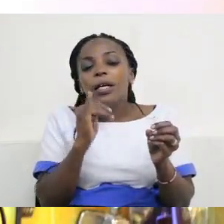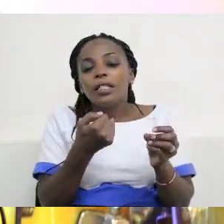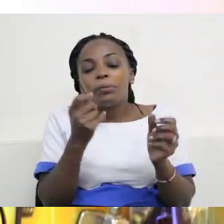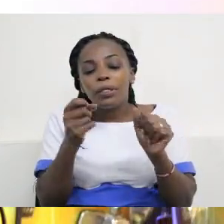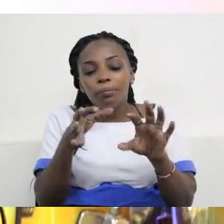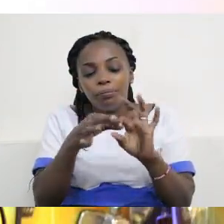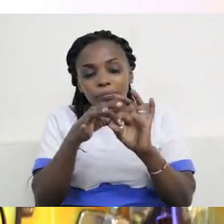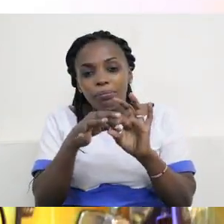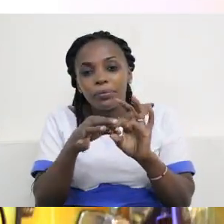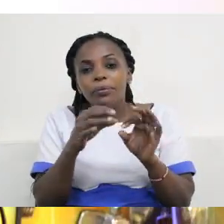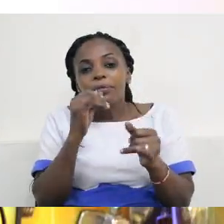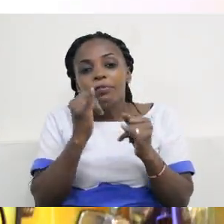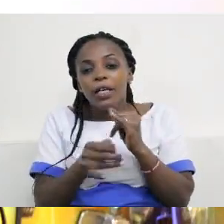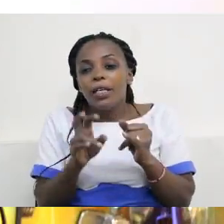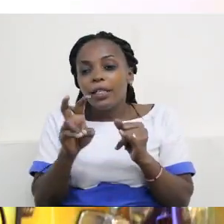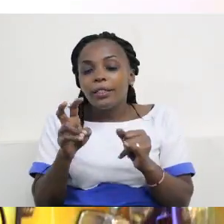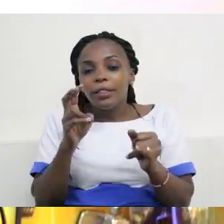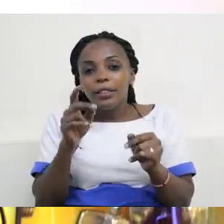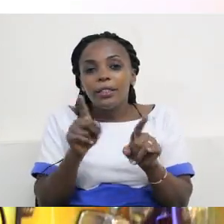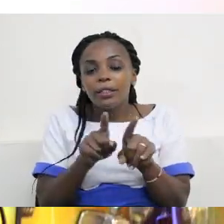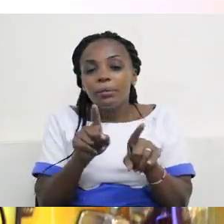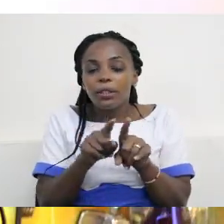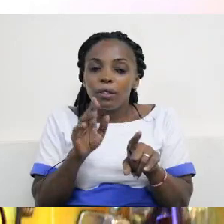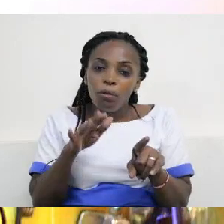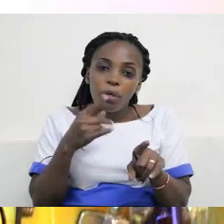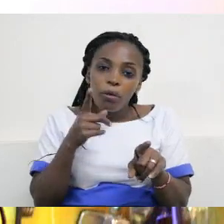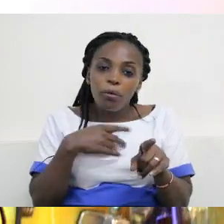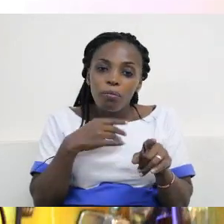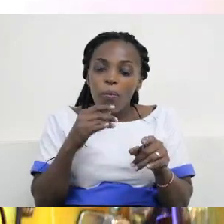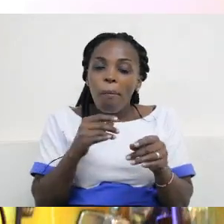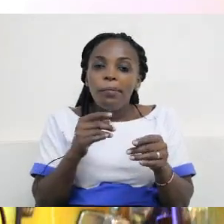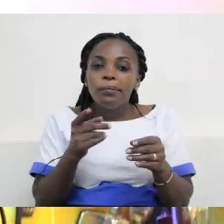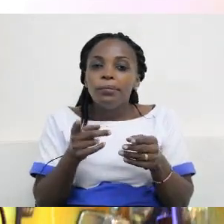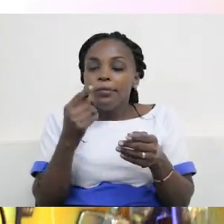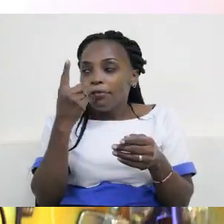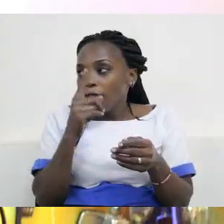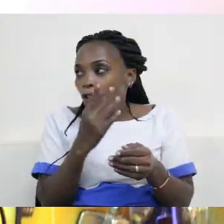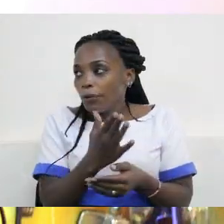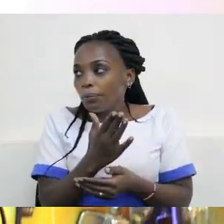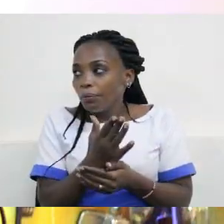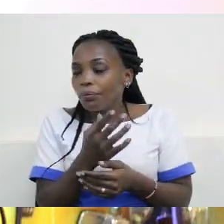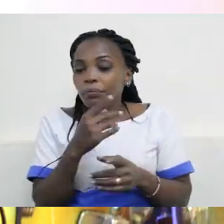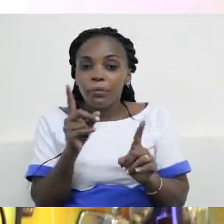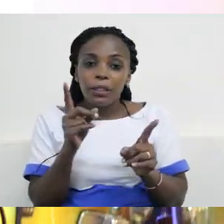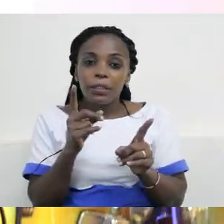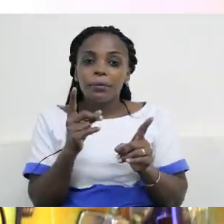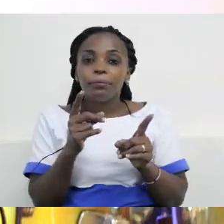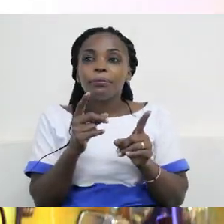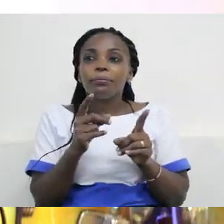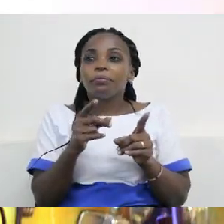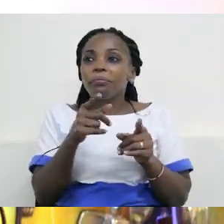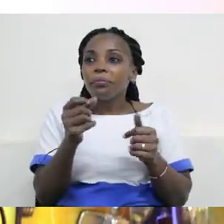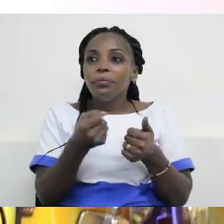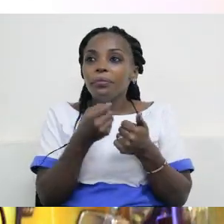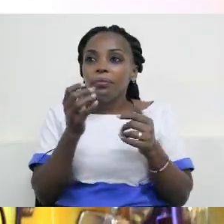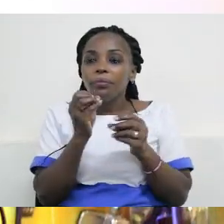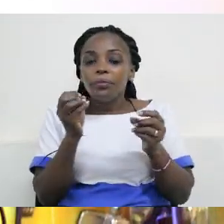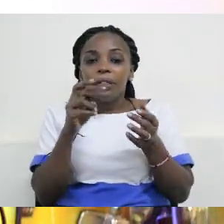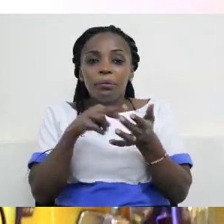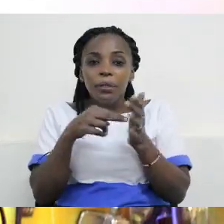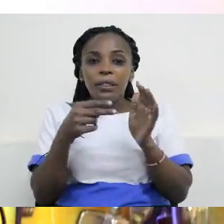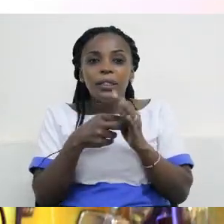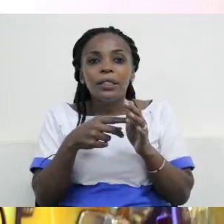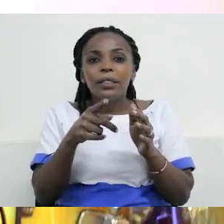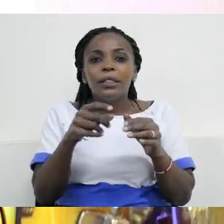her husband will finally see her as the woman that was meant for her. But this did not happen, meaning that